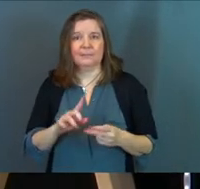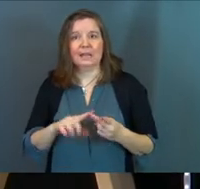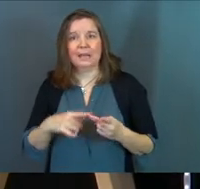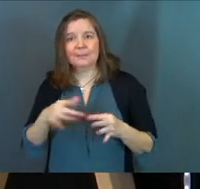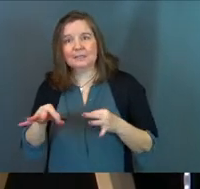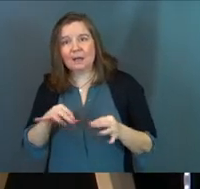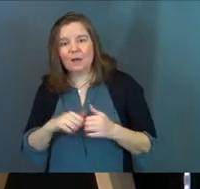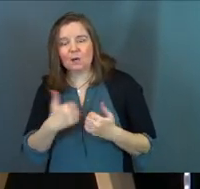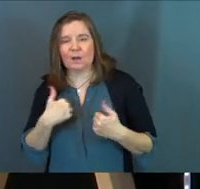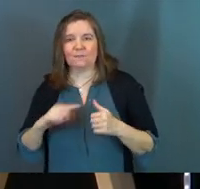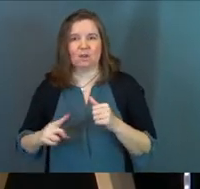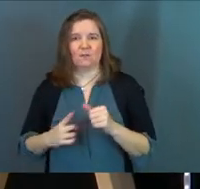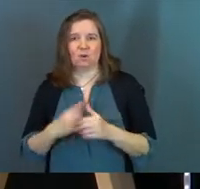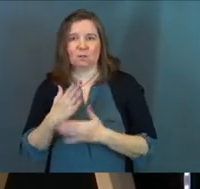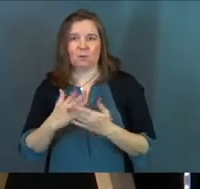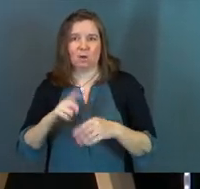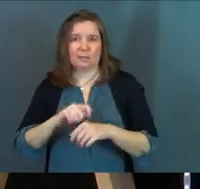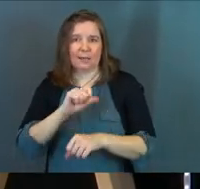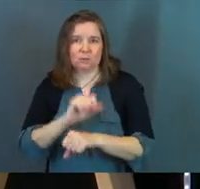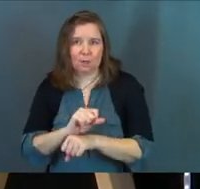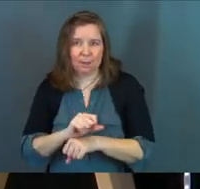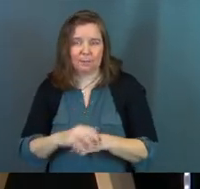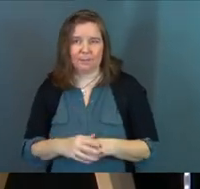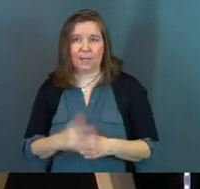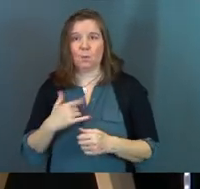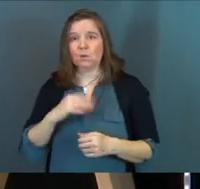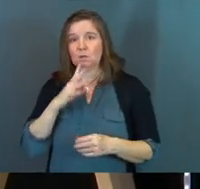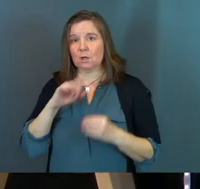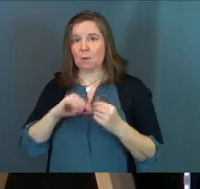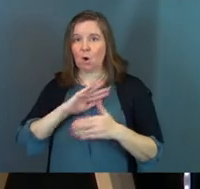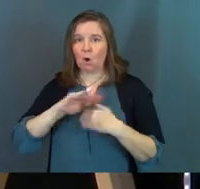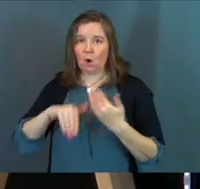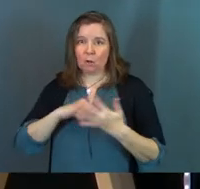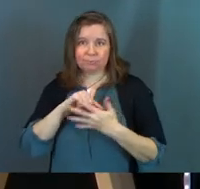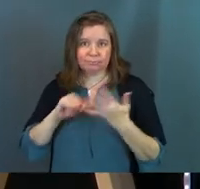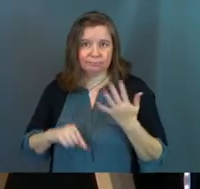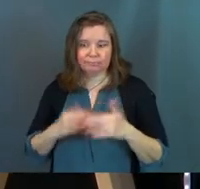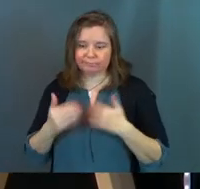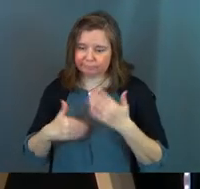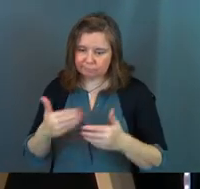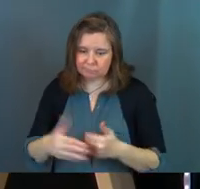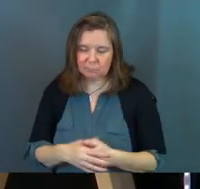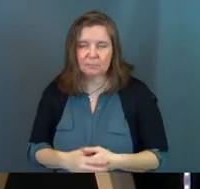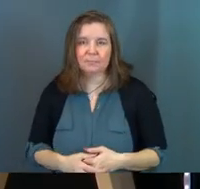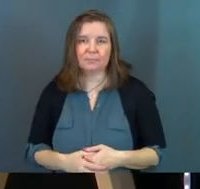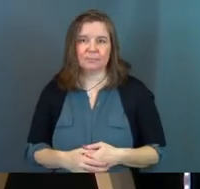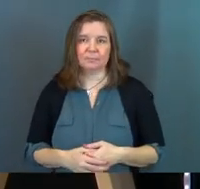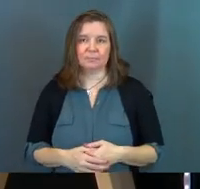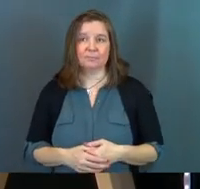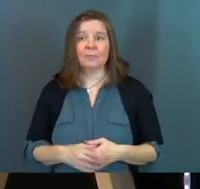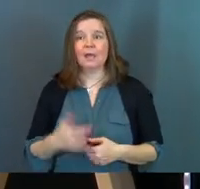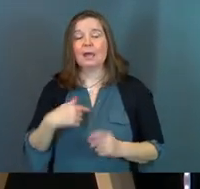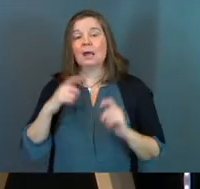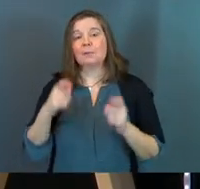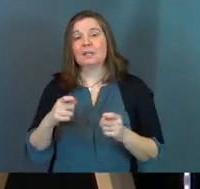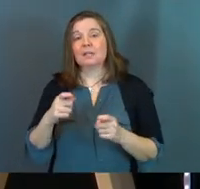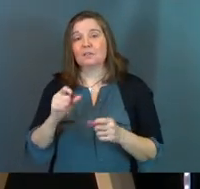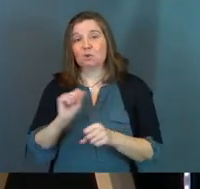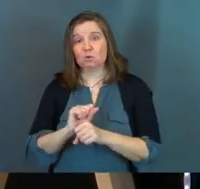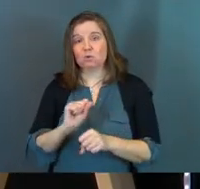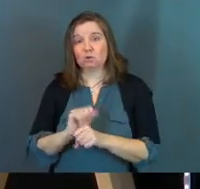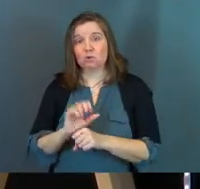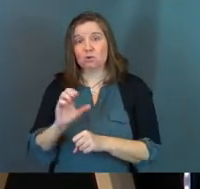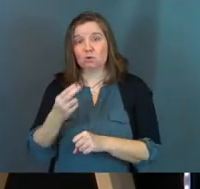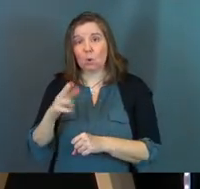Let me tell you how to have your first part-time job. And we're going to talk about all of it all along the way. And I'm going to give you